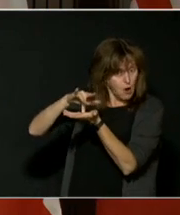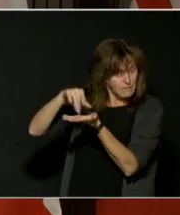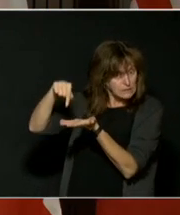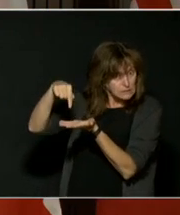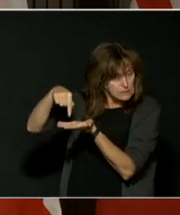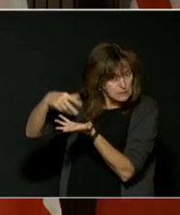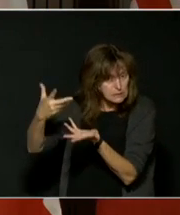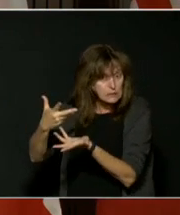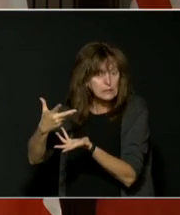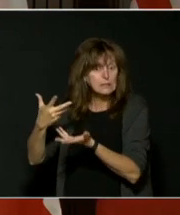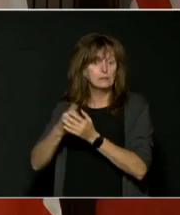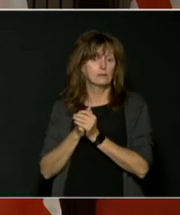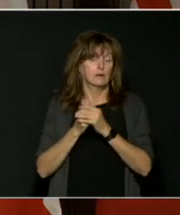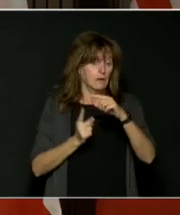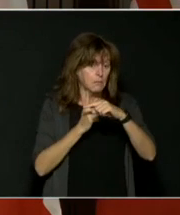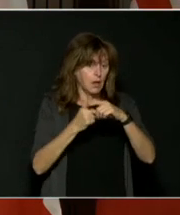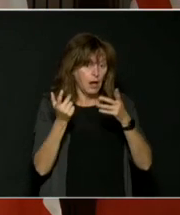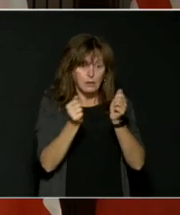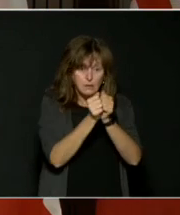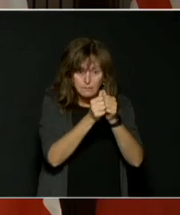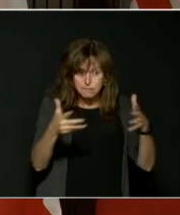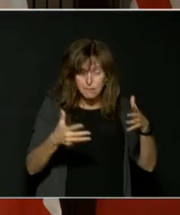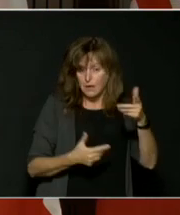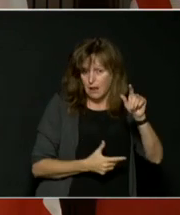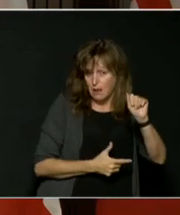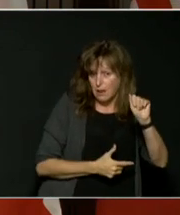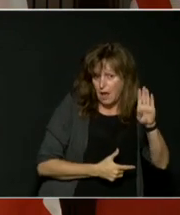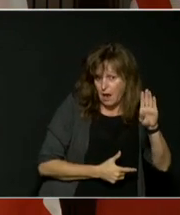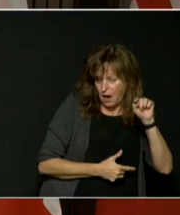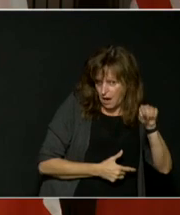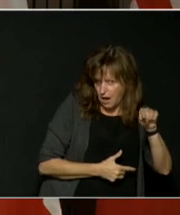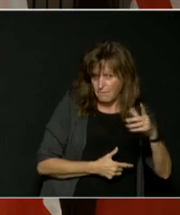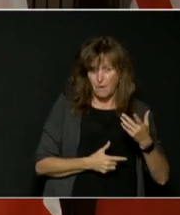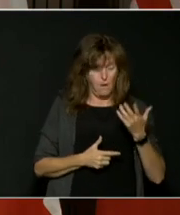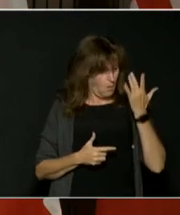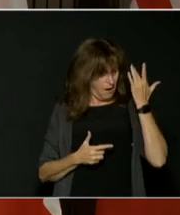across the provincial lab network for processing the specimens.